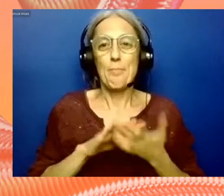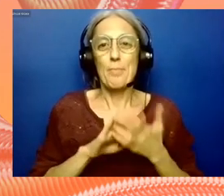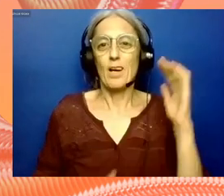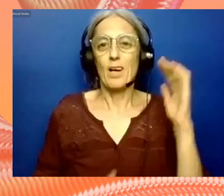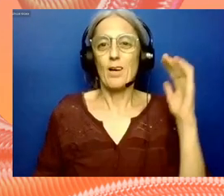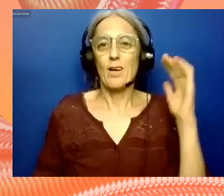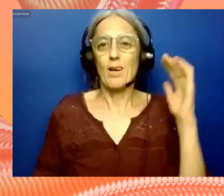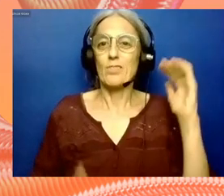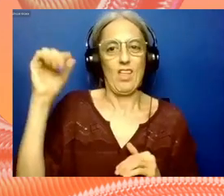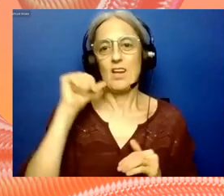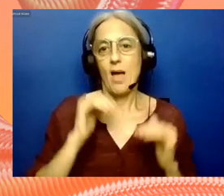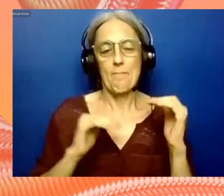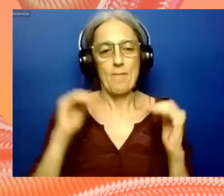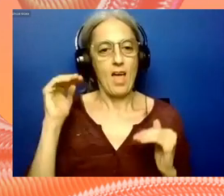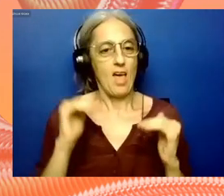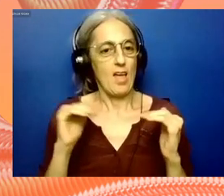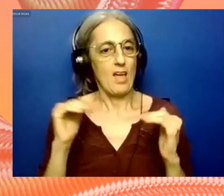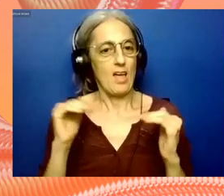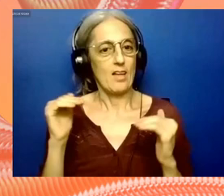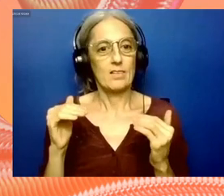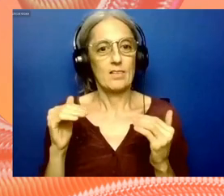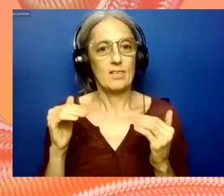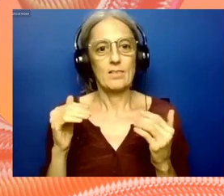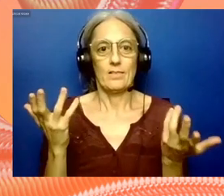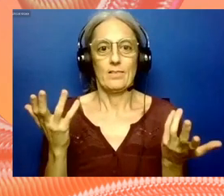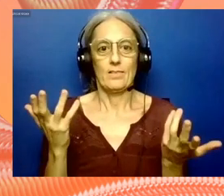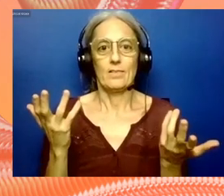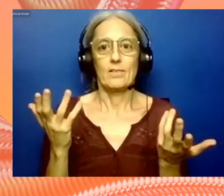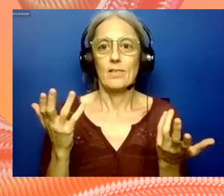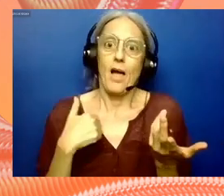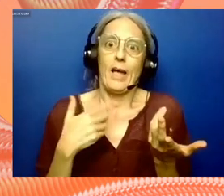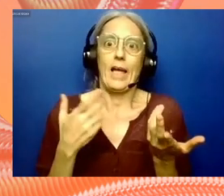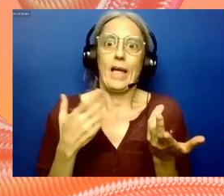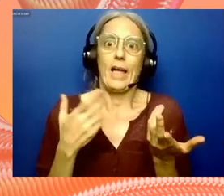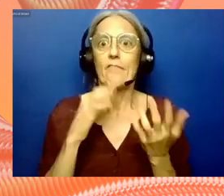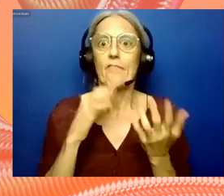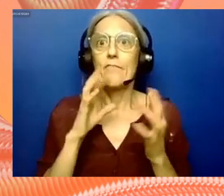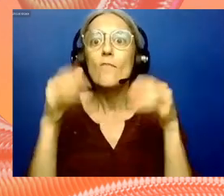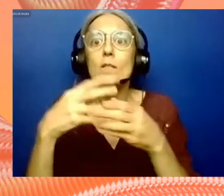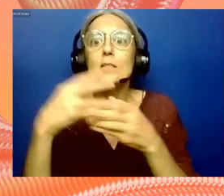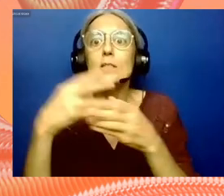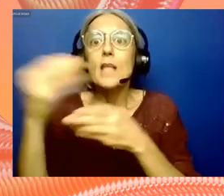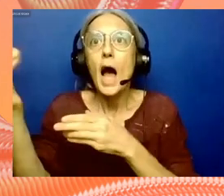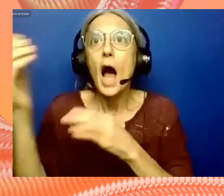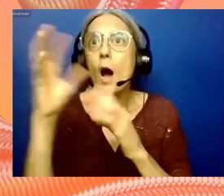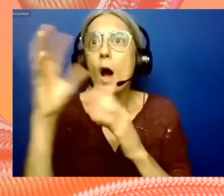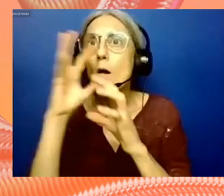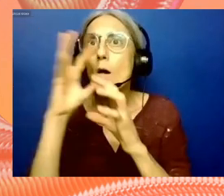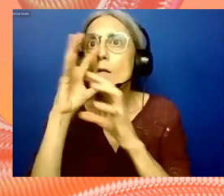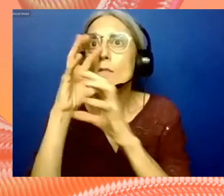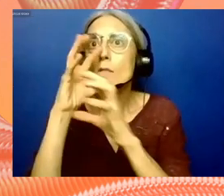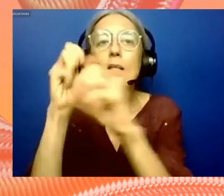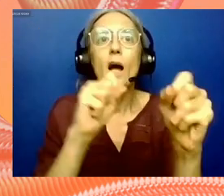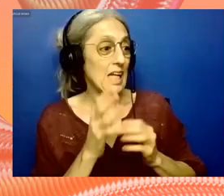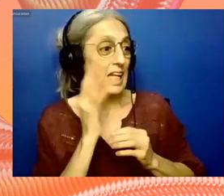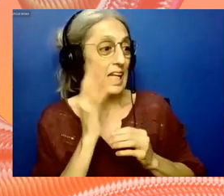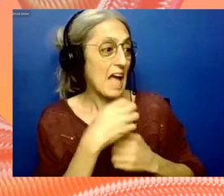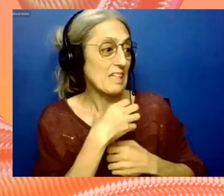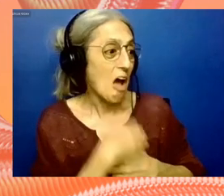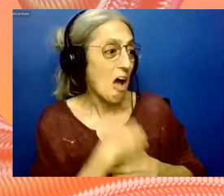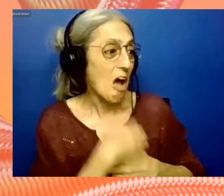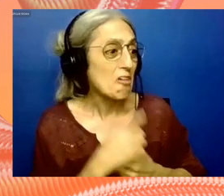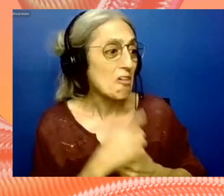getting there? Are the plants dying and the cat's not fed and the, I don't know, the partner's not tended to, and like, have I